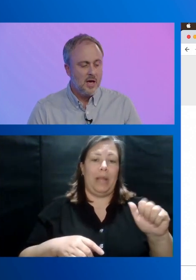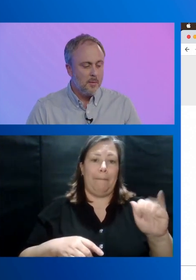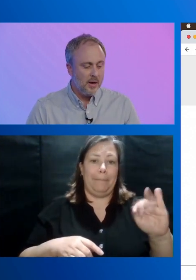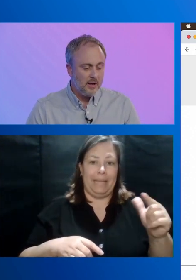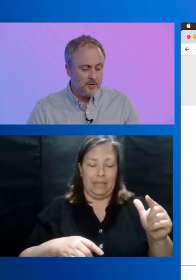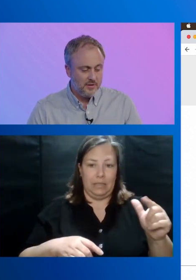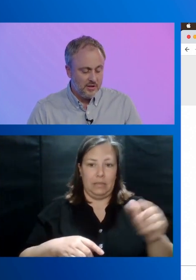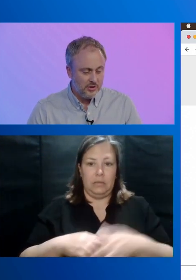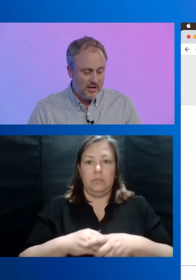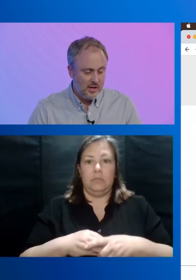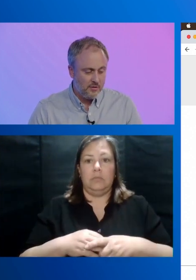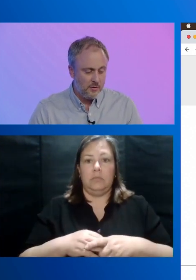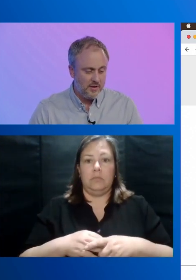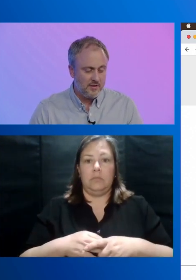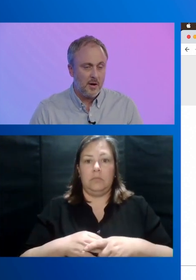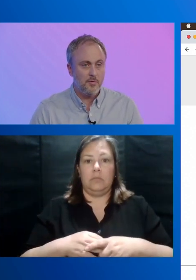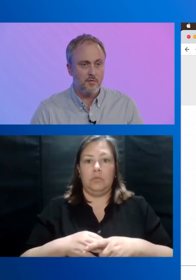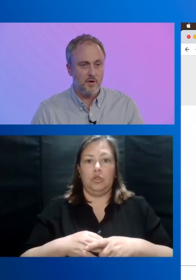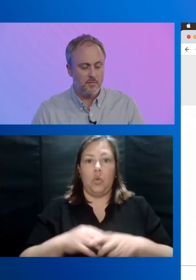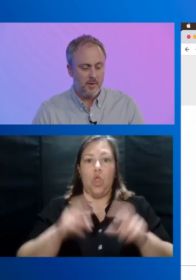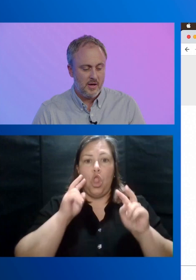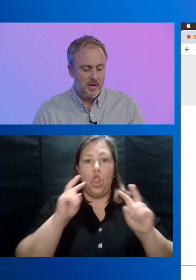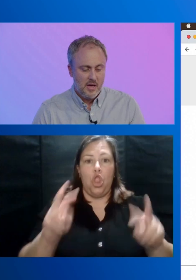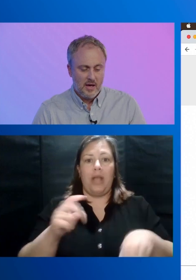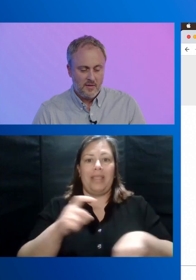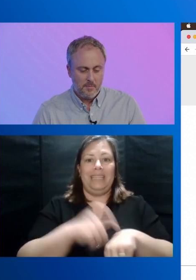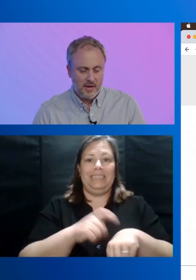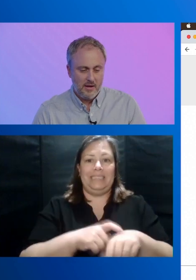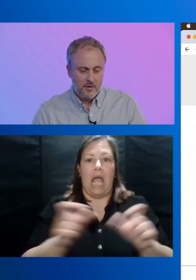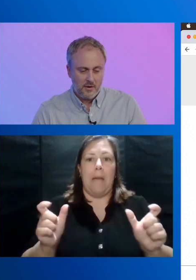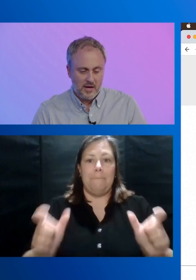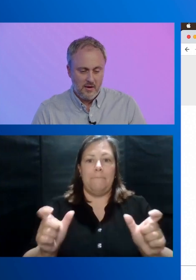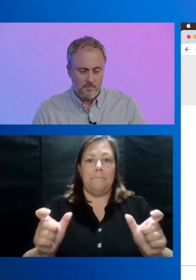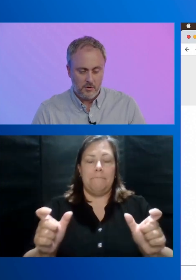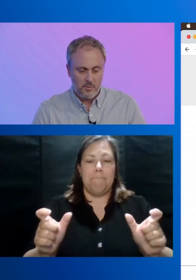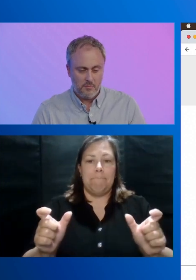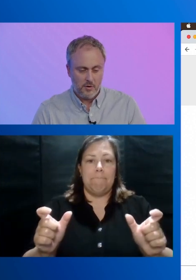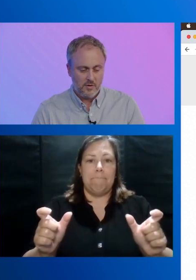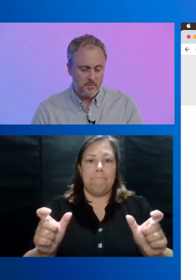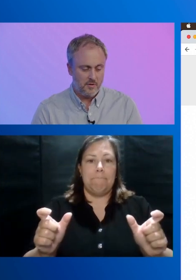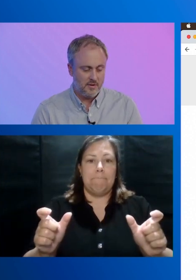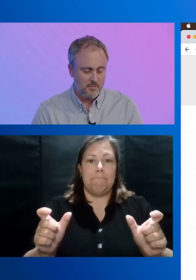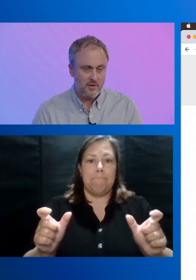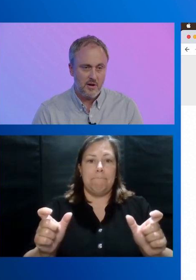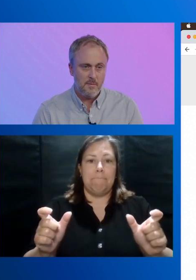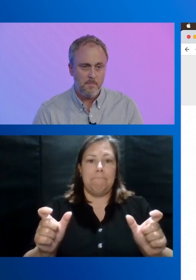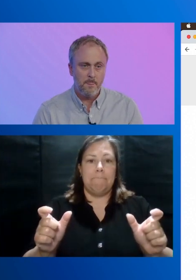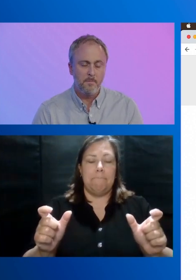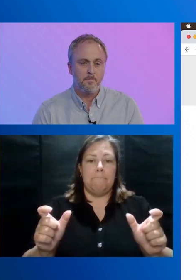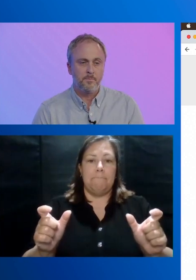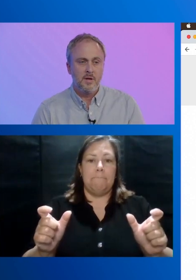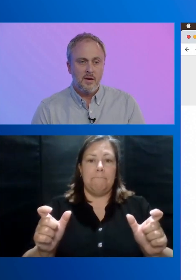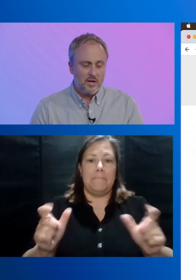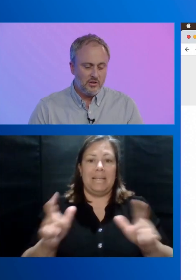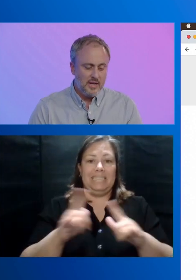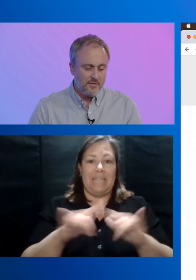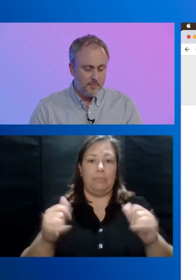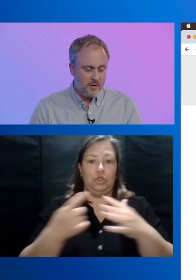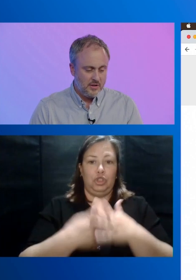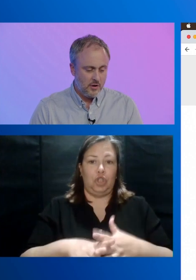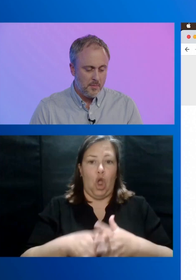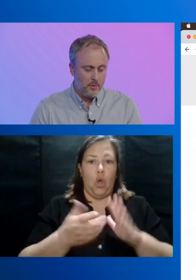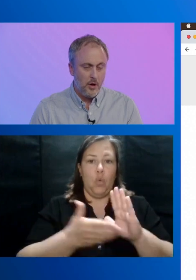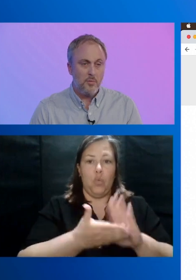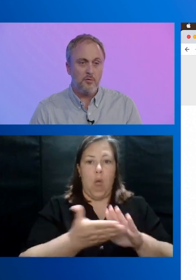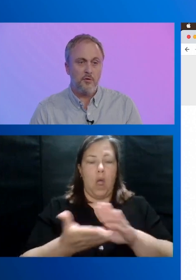streaming. Pay close attention here to the time to first byte and the payload, okay? I'm going to invoke them at the same time. I've actually left